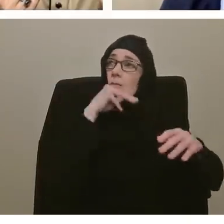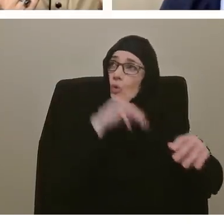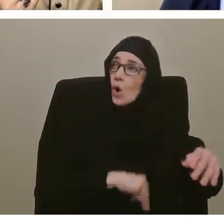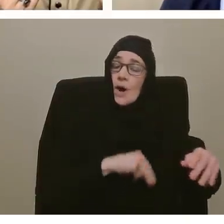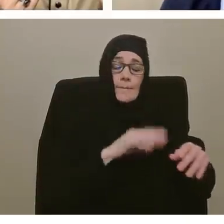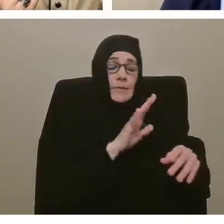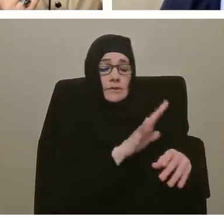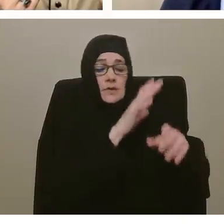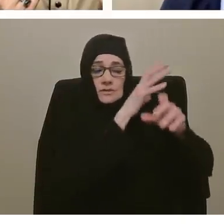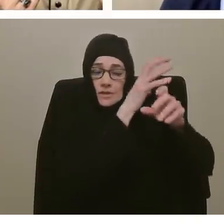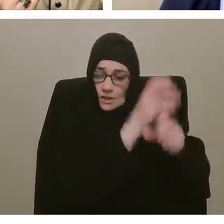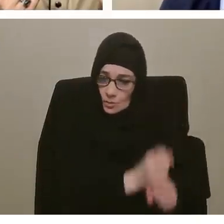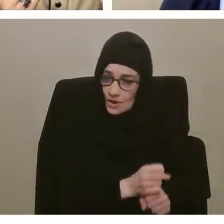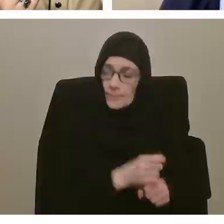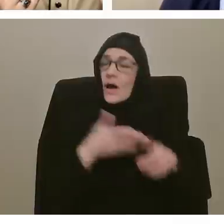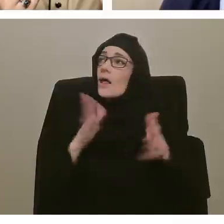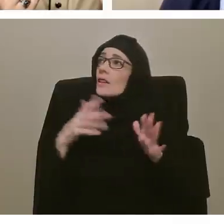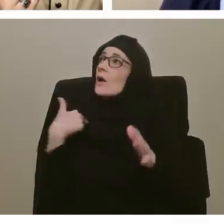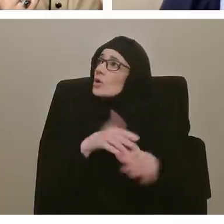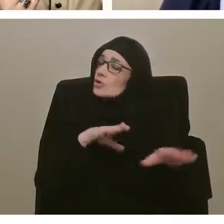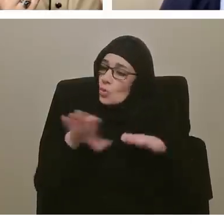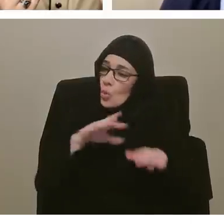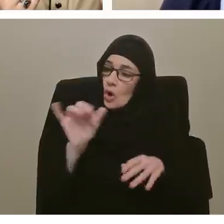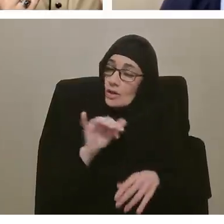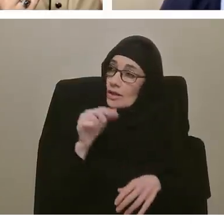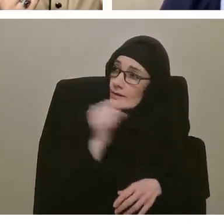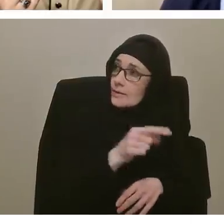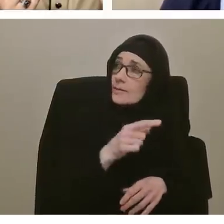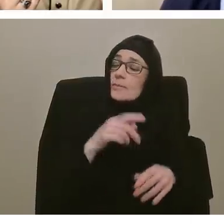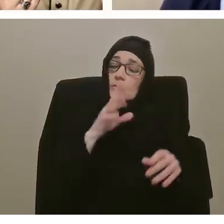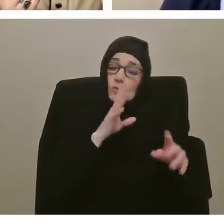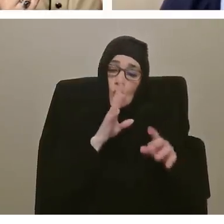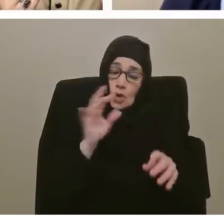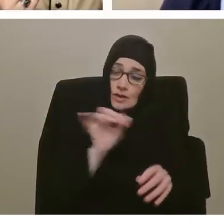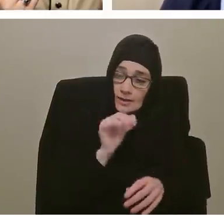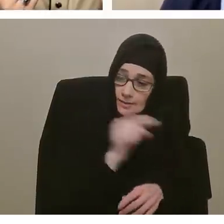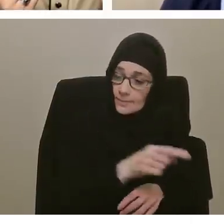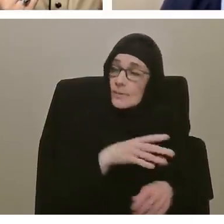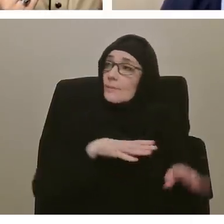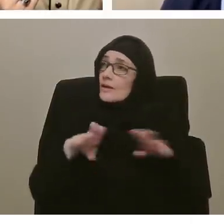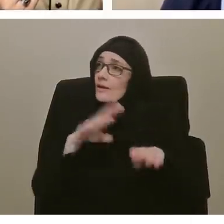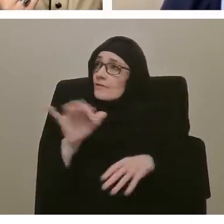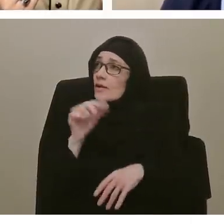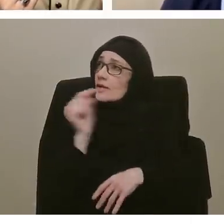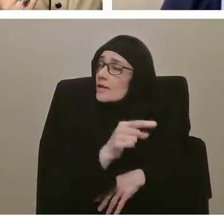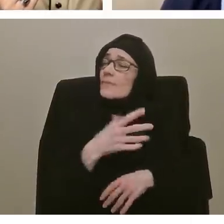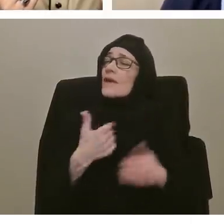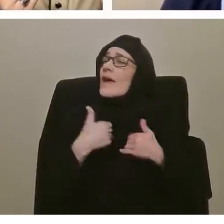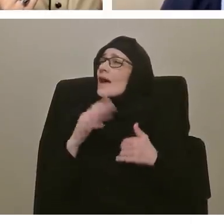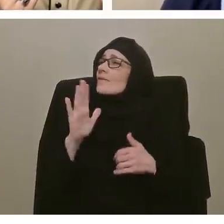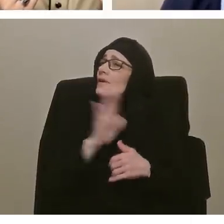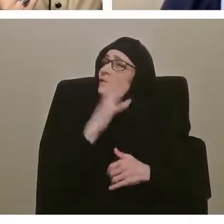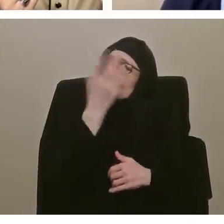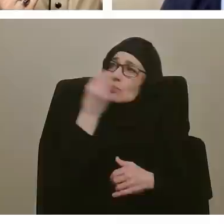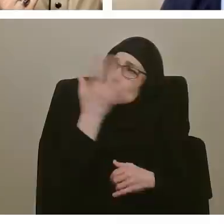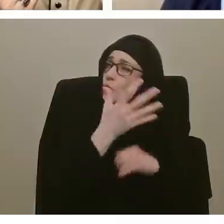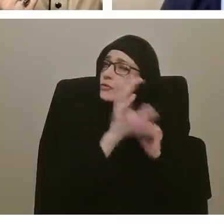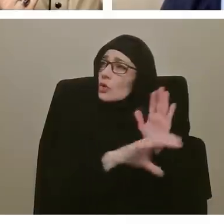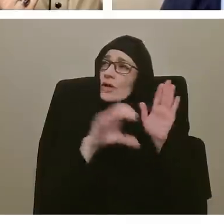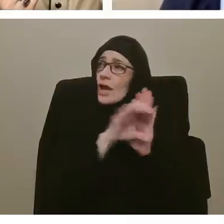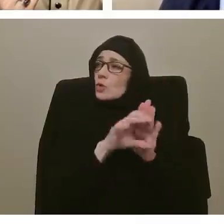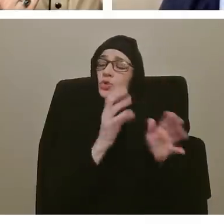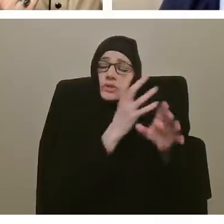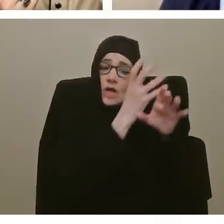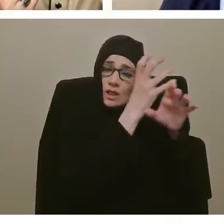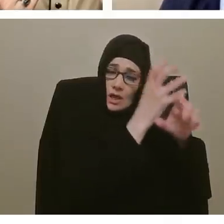his walk and talk his talk, and behave as he behaved, and act as he acted, and have his beautiful character, sallallahu alayhi